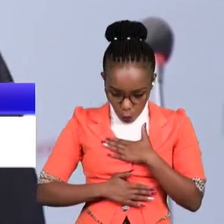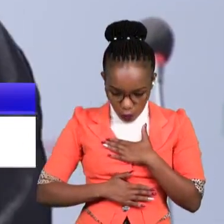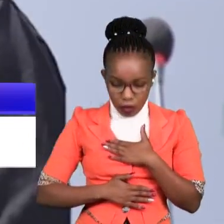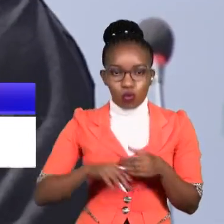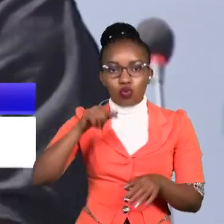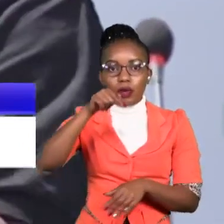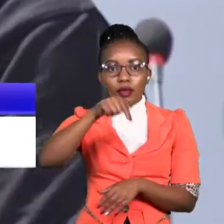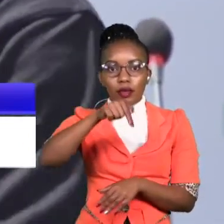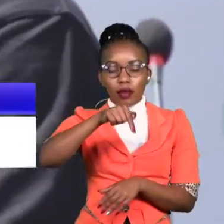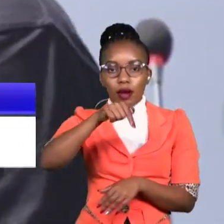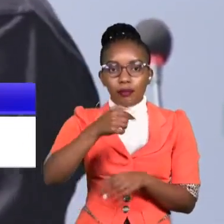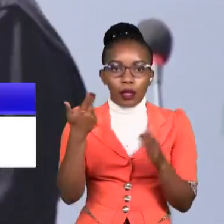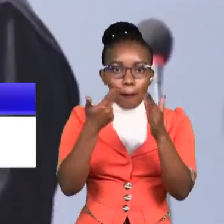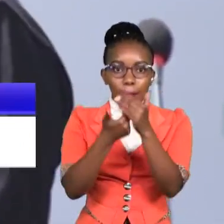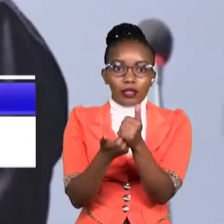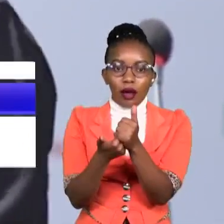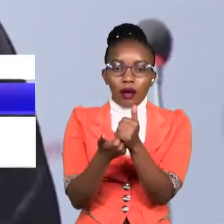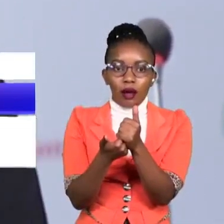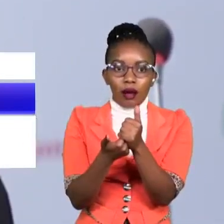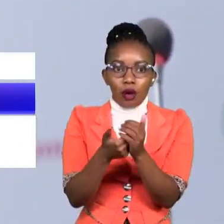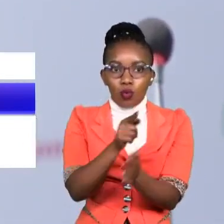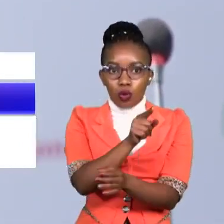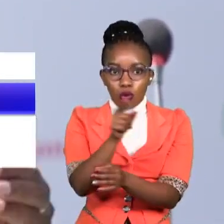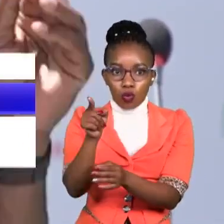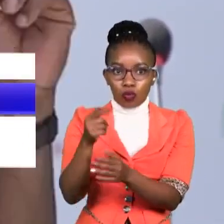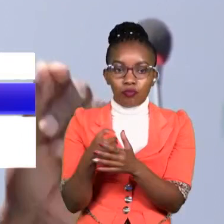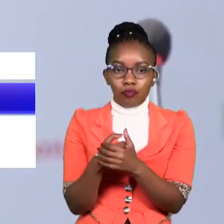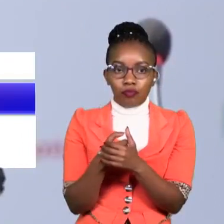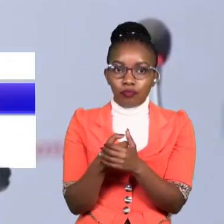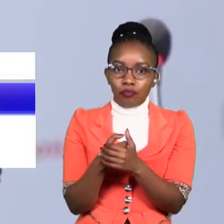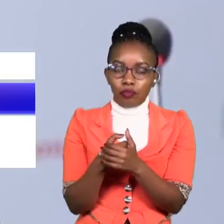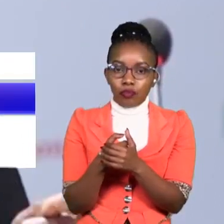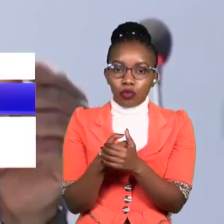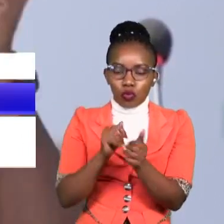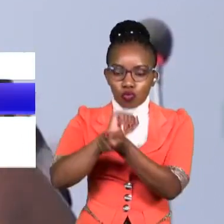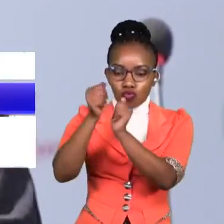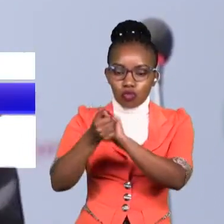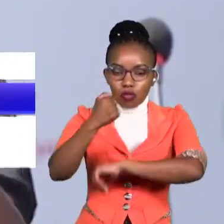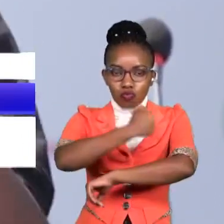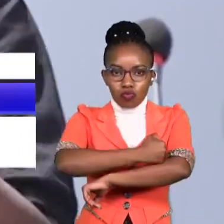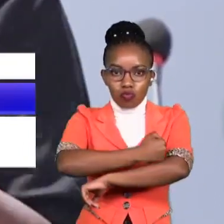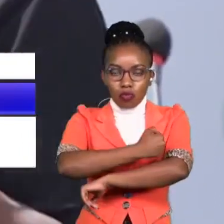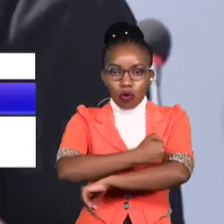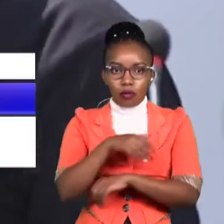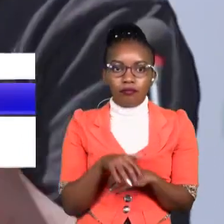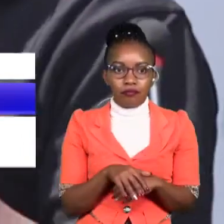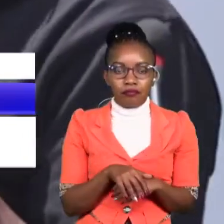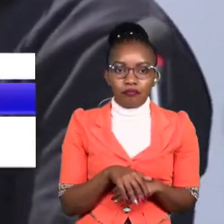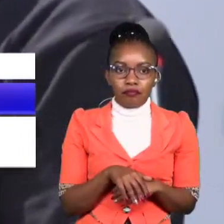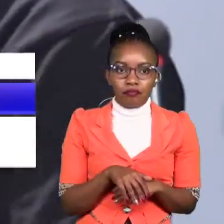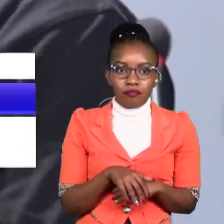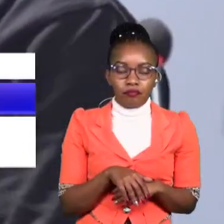here and to partner with you to make a difference in this school. We do not take it for